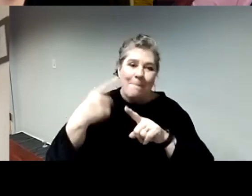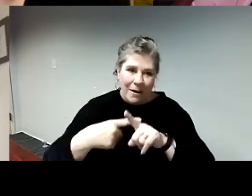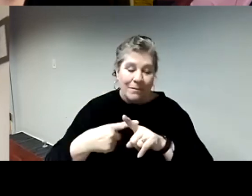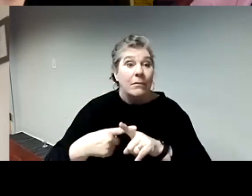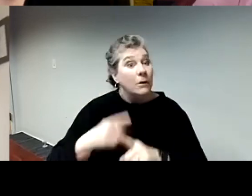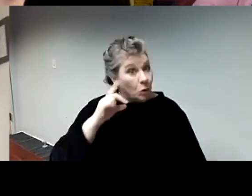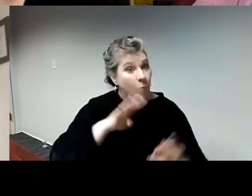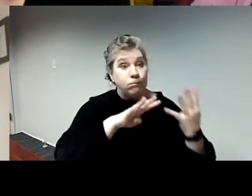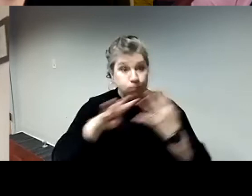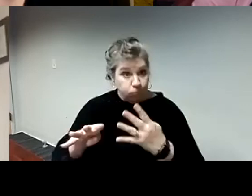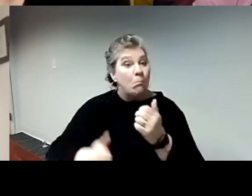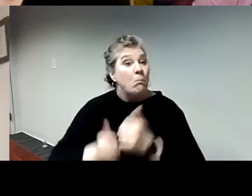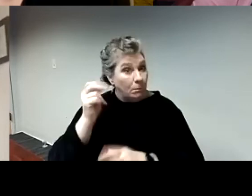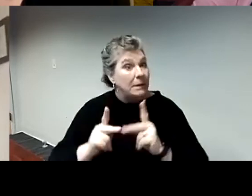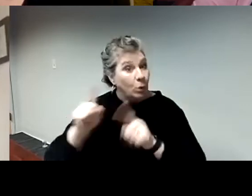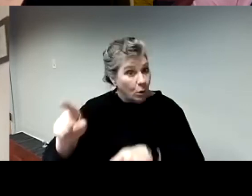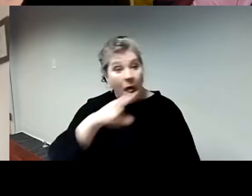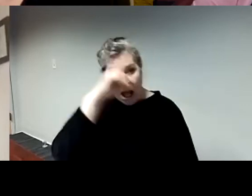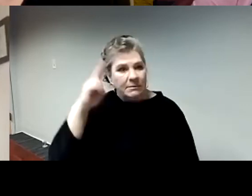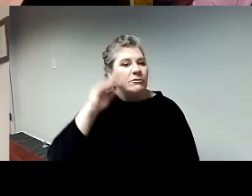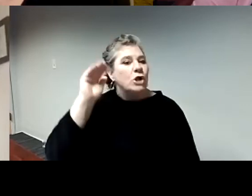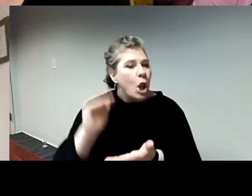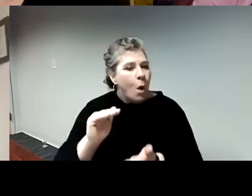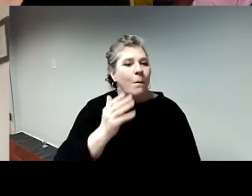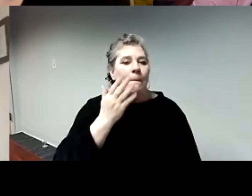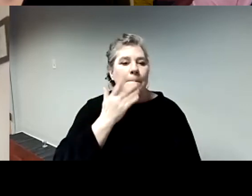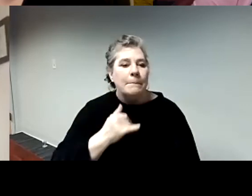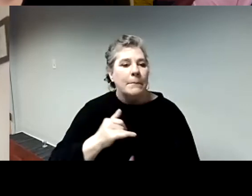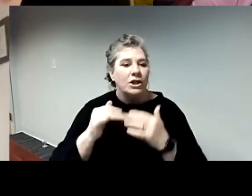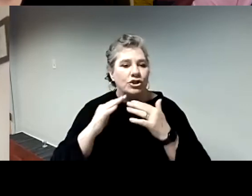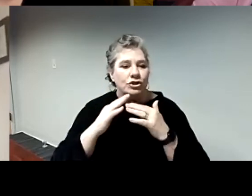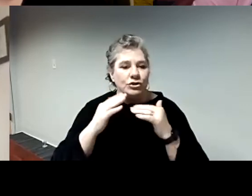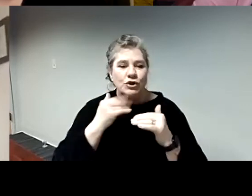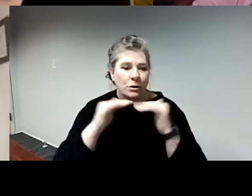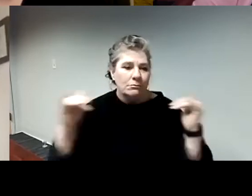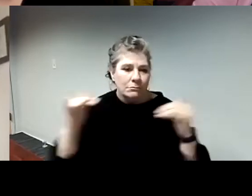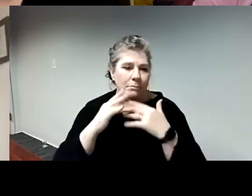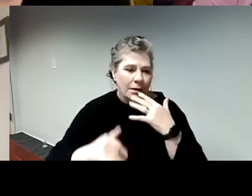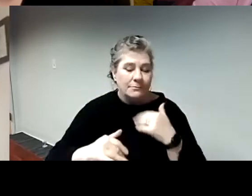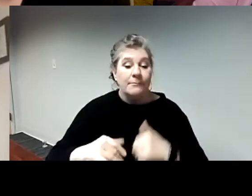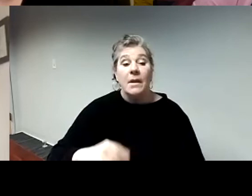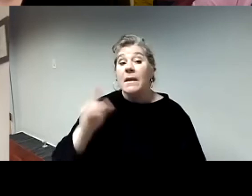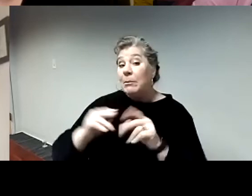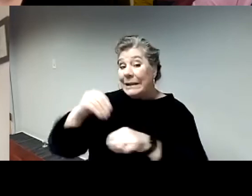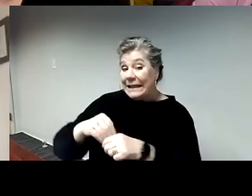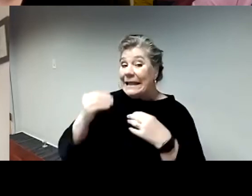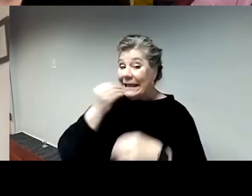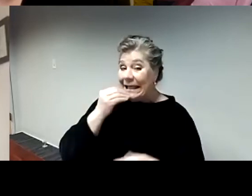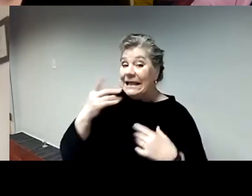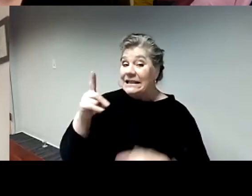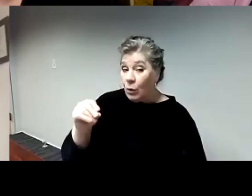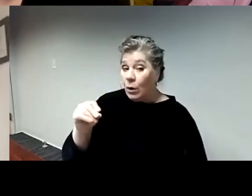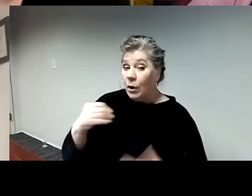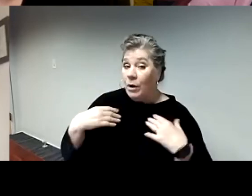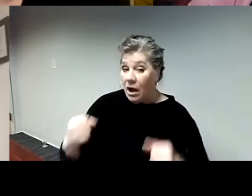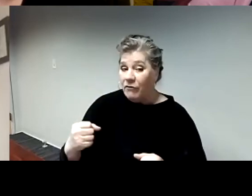low blood sugar towards the end of the month. And folks that I work with that are in eating disorder recovery, that experience food insecurity in